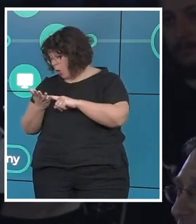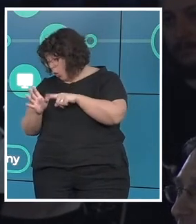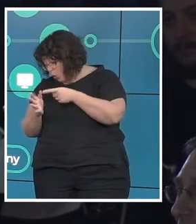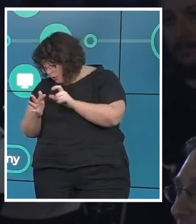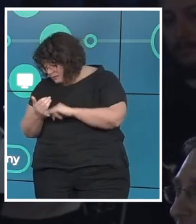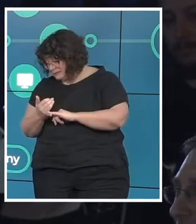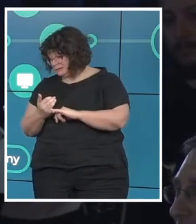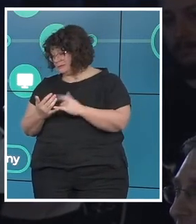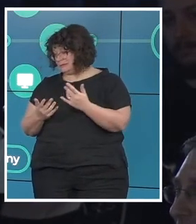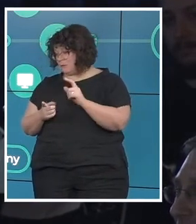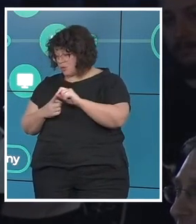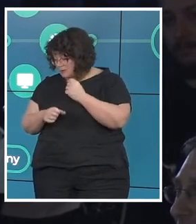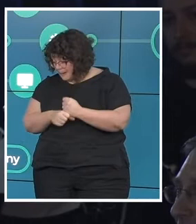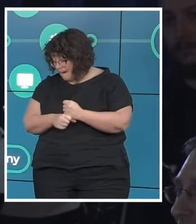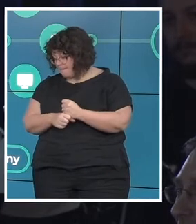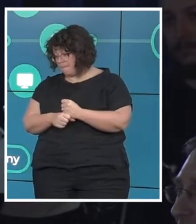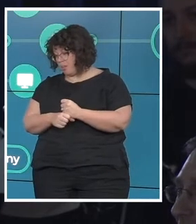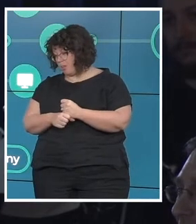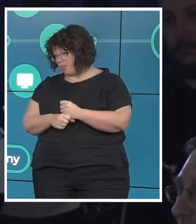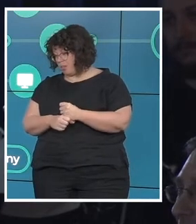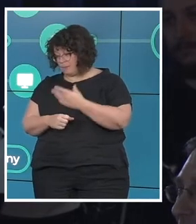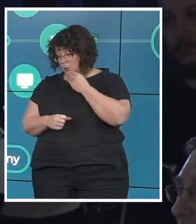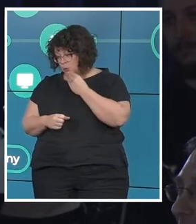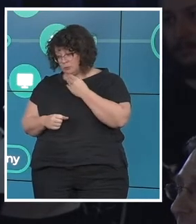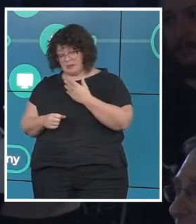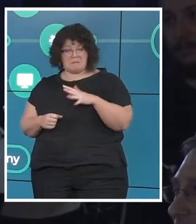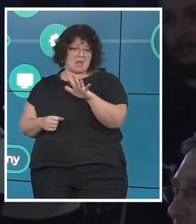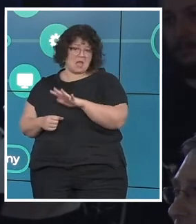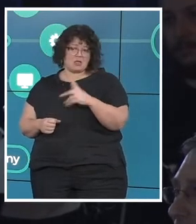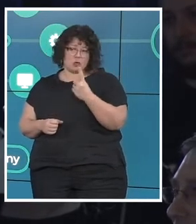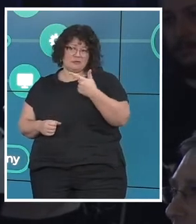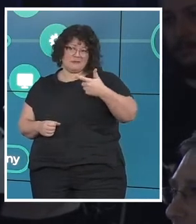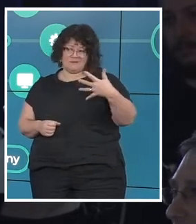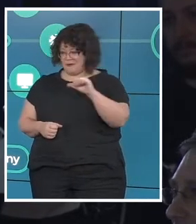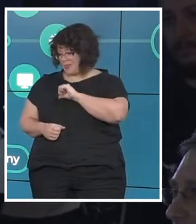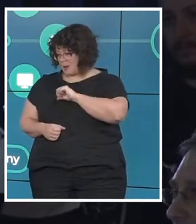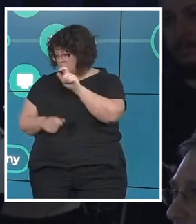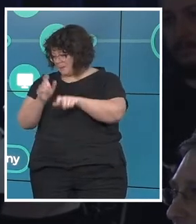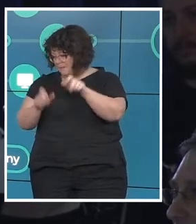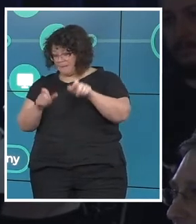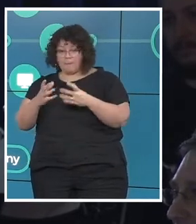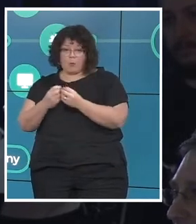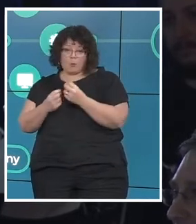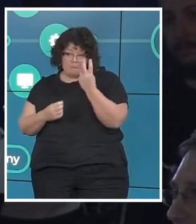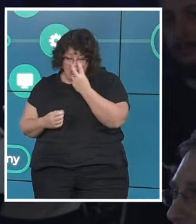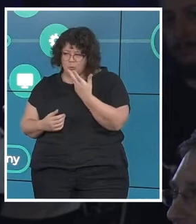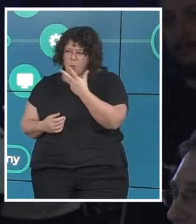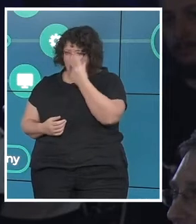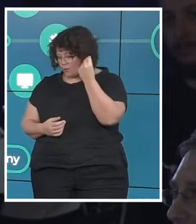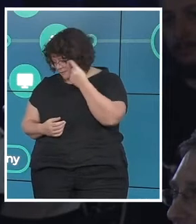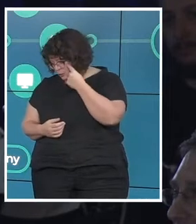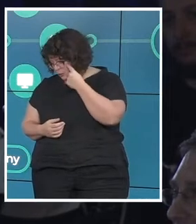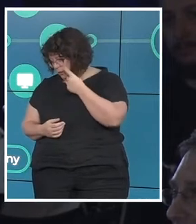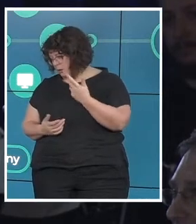175,000 people who are blind or low vision, who are being supported by just over 3 million volunteers across basically any